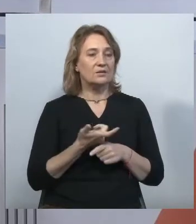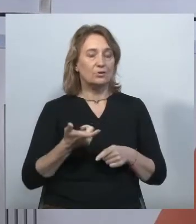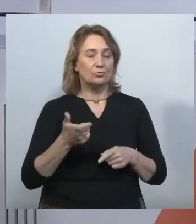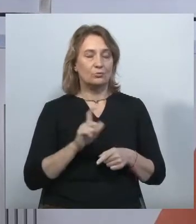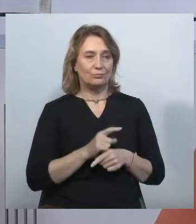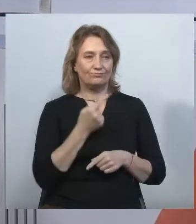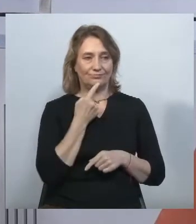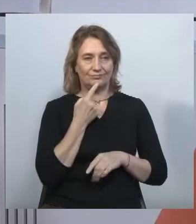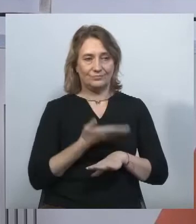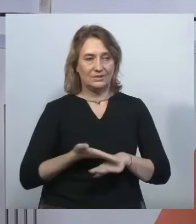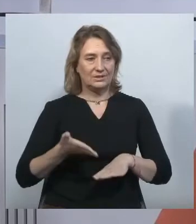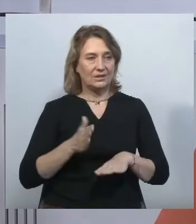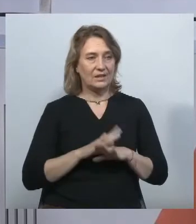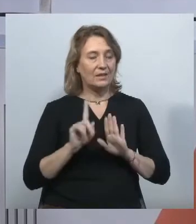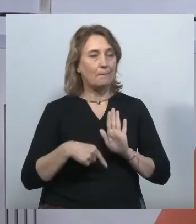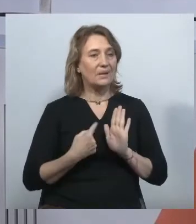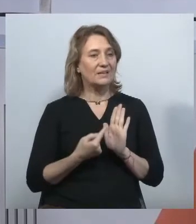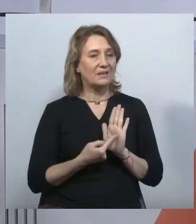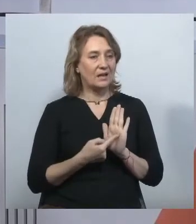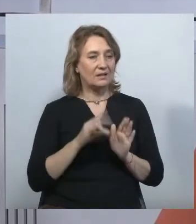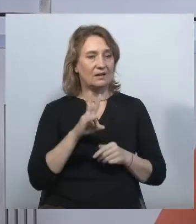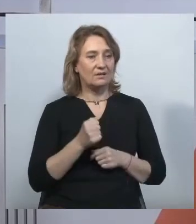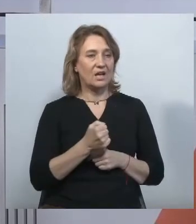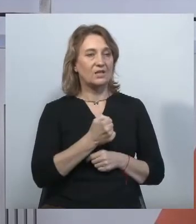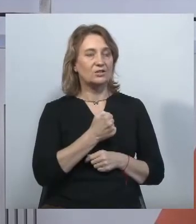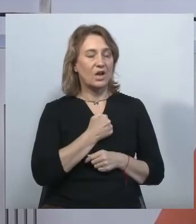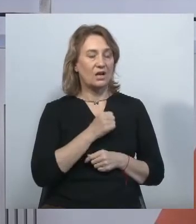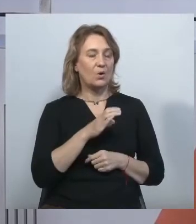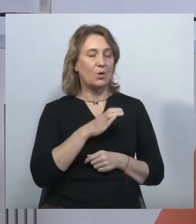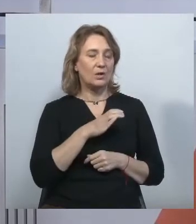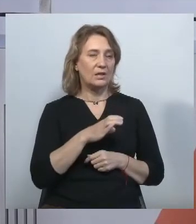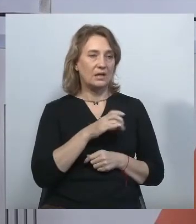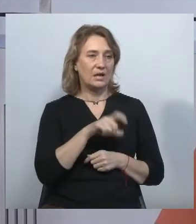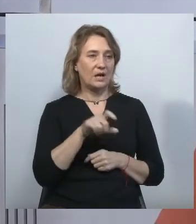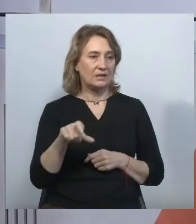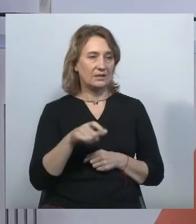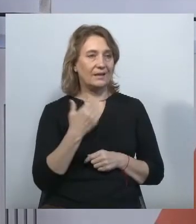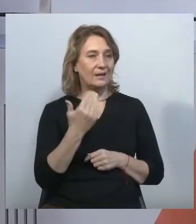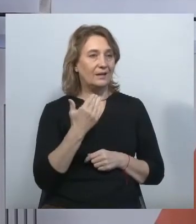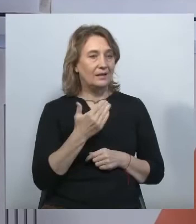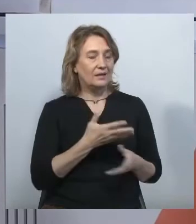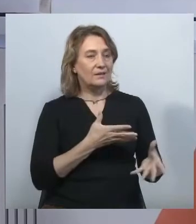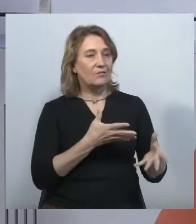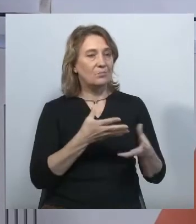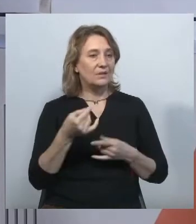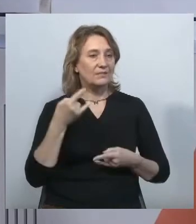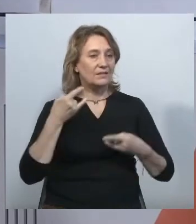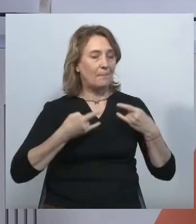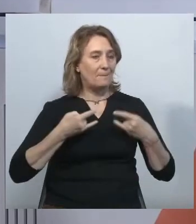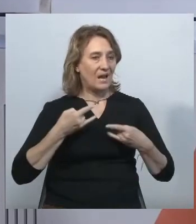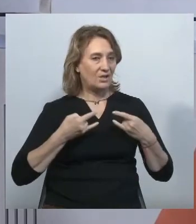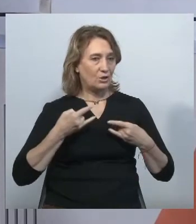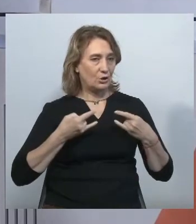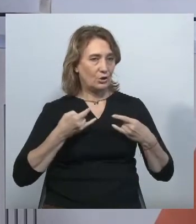that's a very complex question, and unfortunately oligarchs and their impact on media